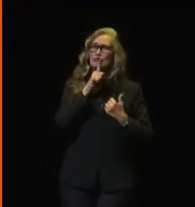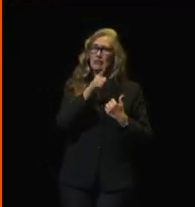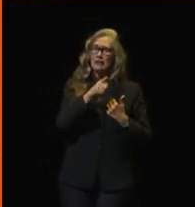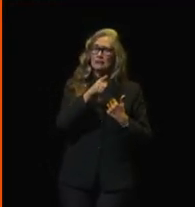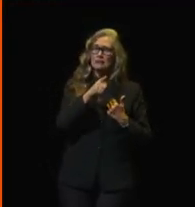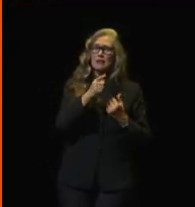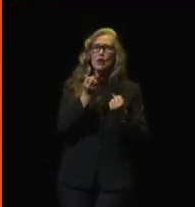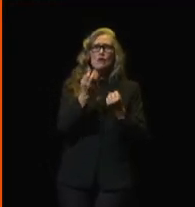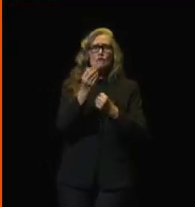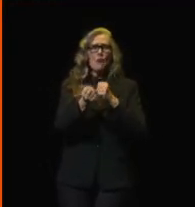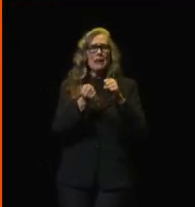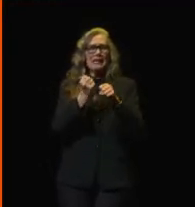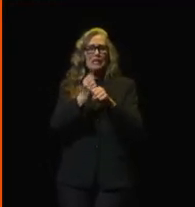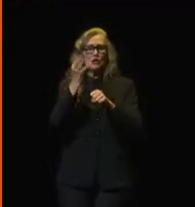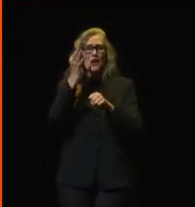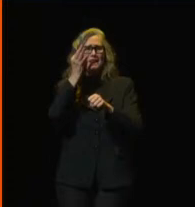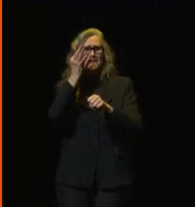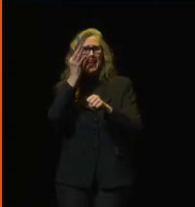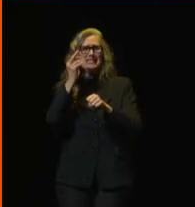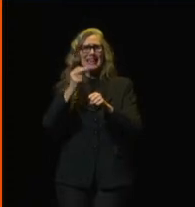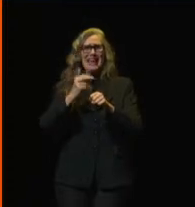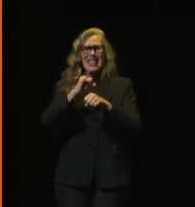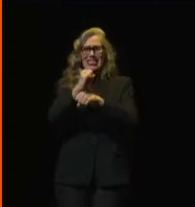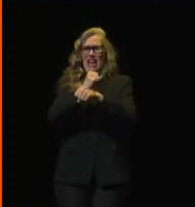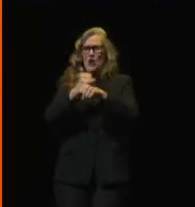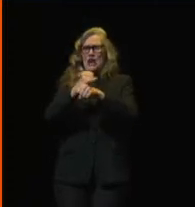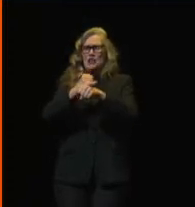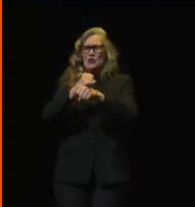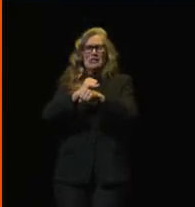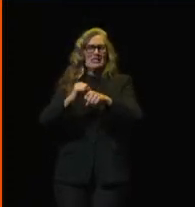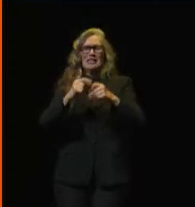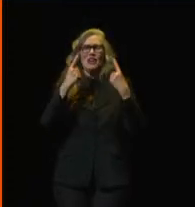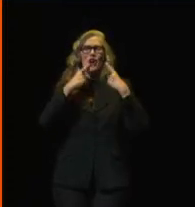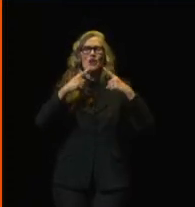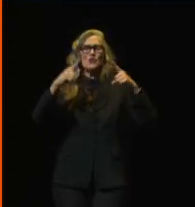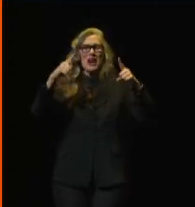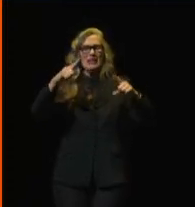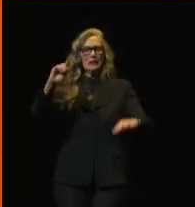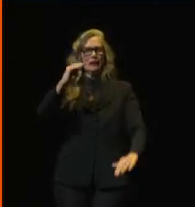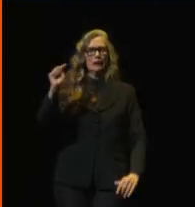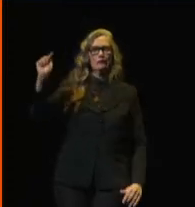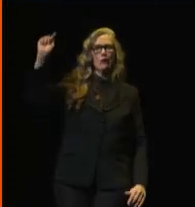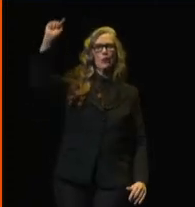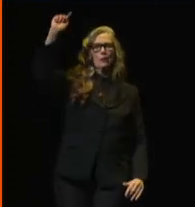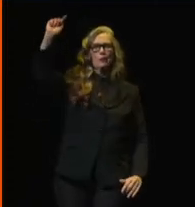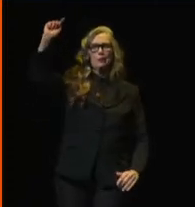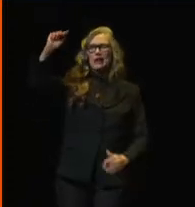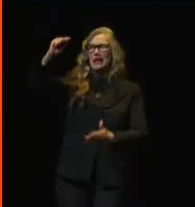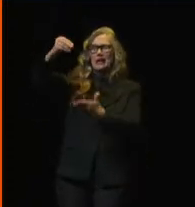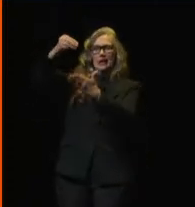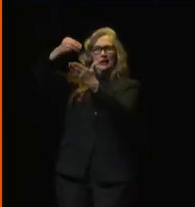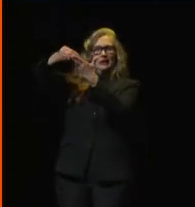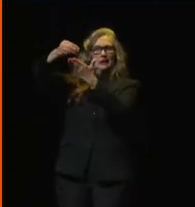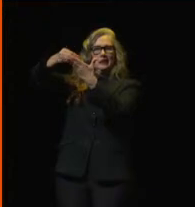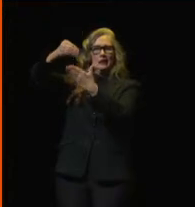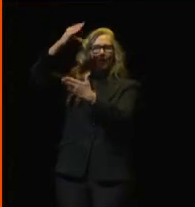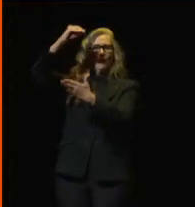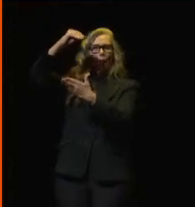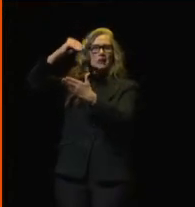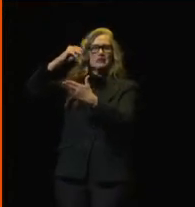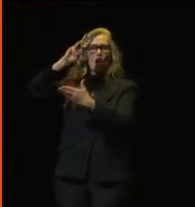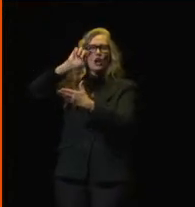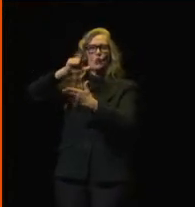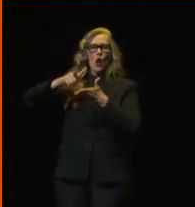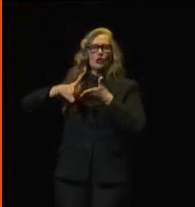Fed's interest rate policies had been working great for the big boys on Wall Street. Meanwhile, workers